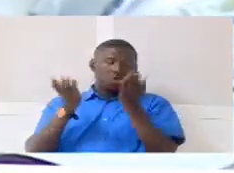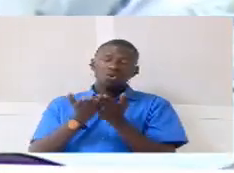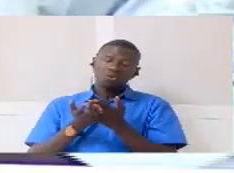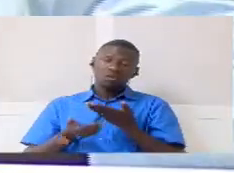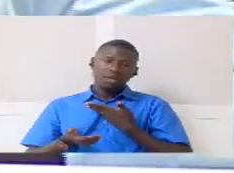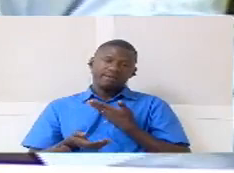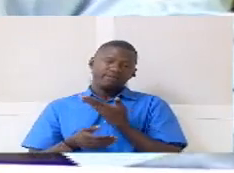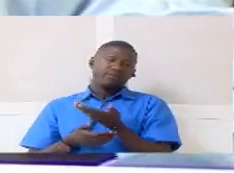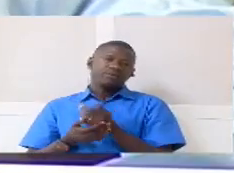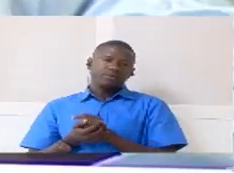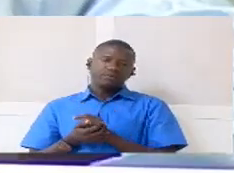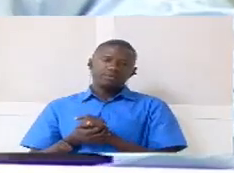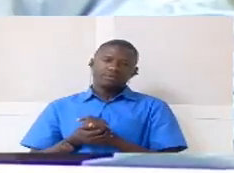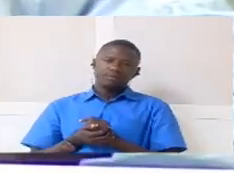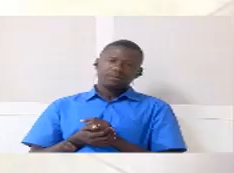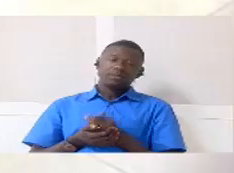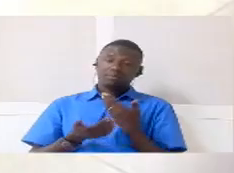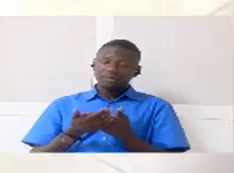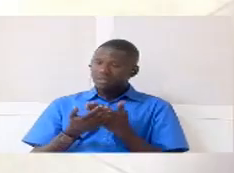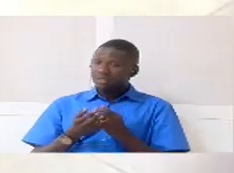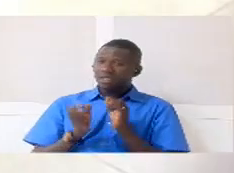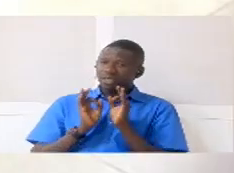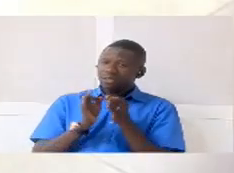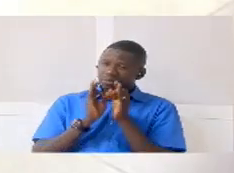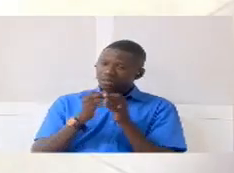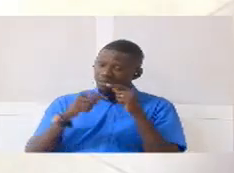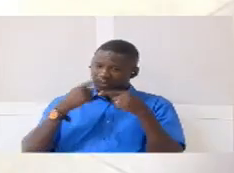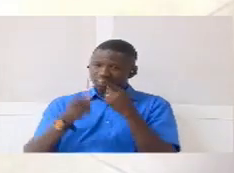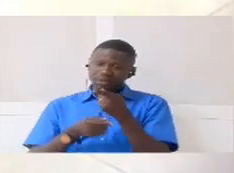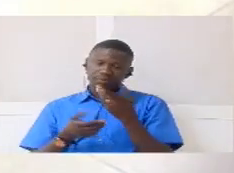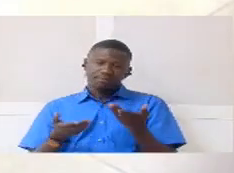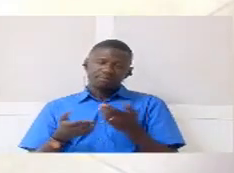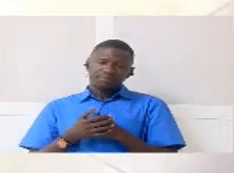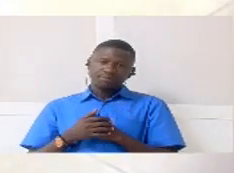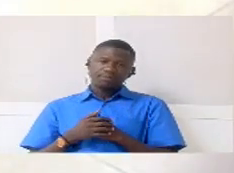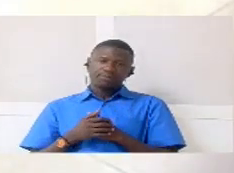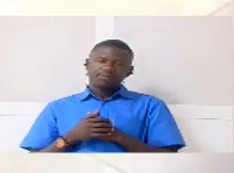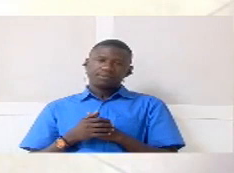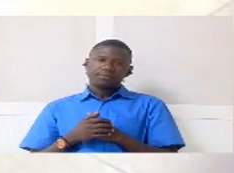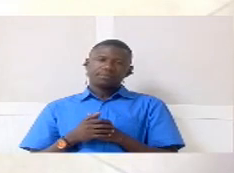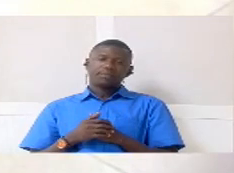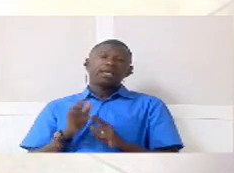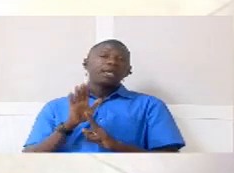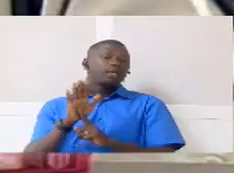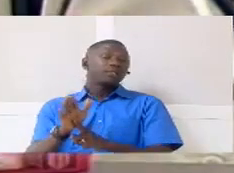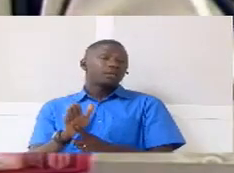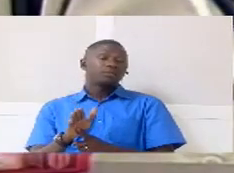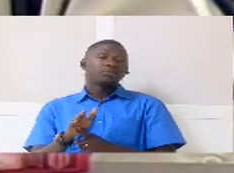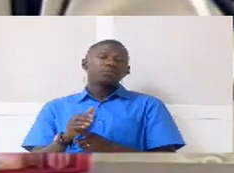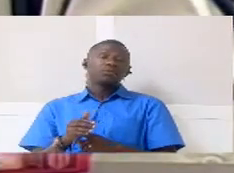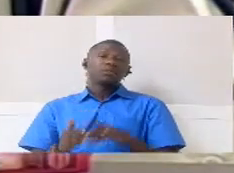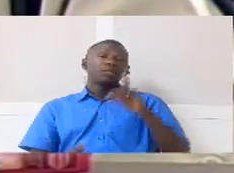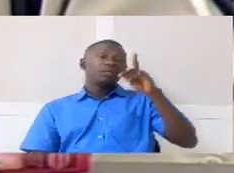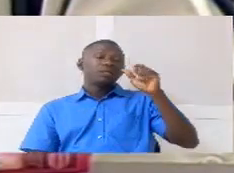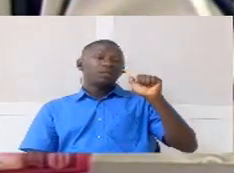that? Poisi demanding fonyono woto fanang ka bonye nyoto. David la juloni ma dong inabi katano. If you do not dance to the tune